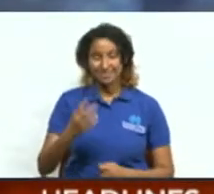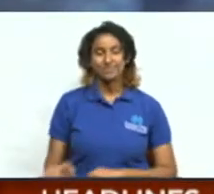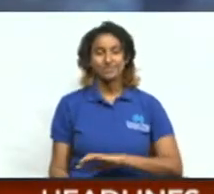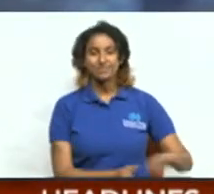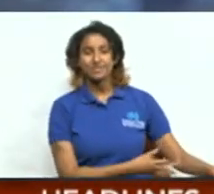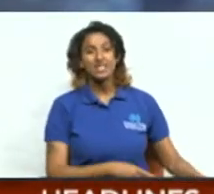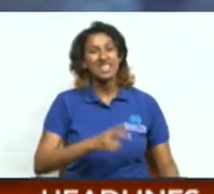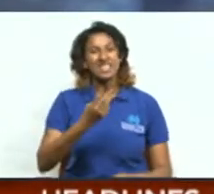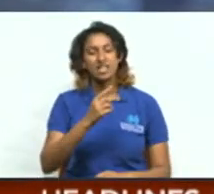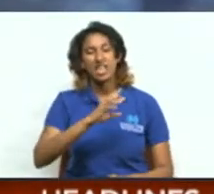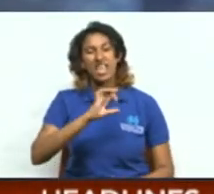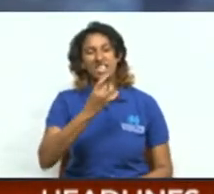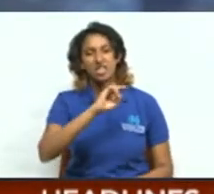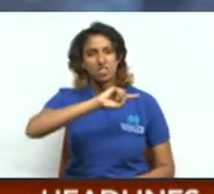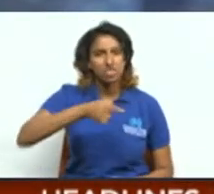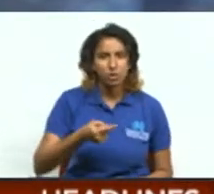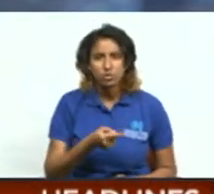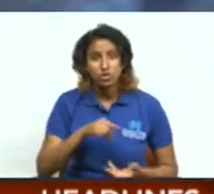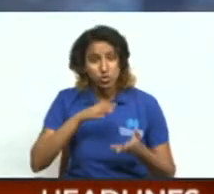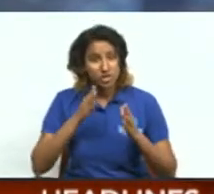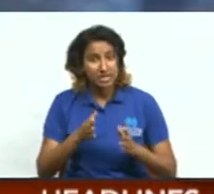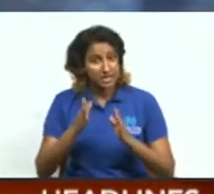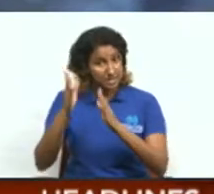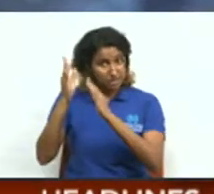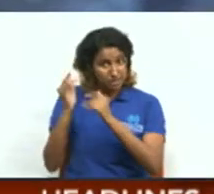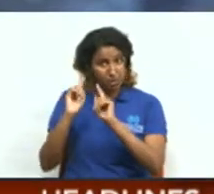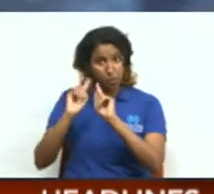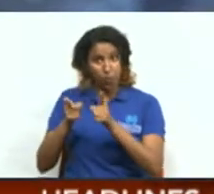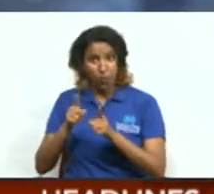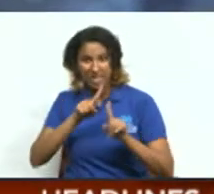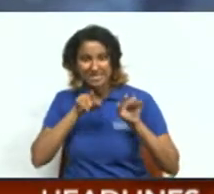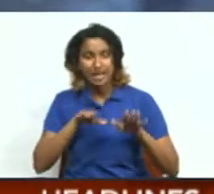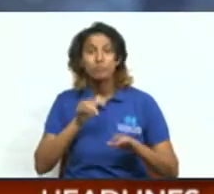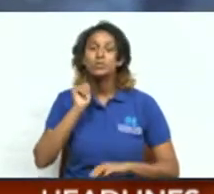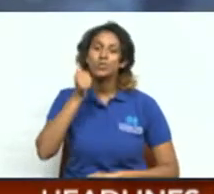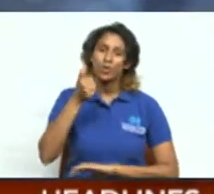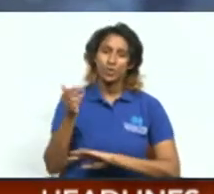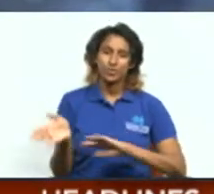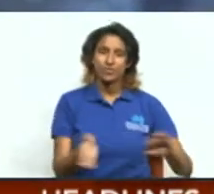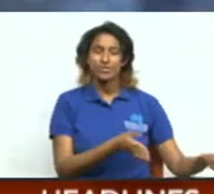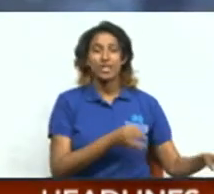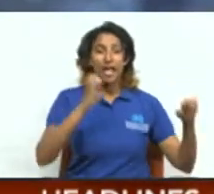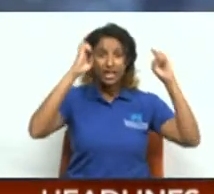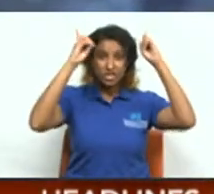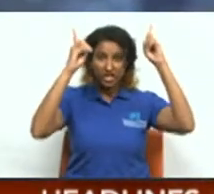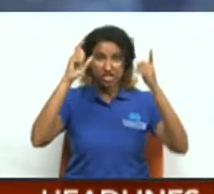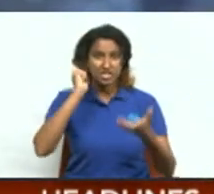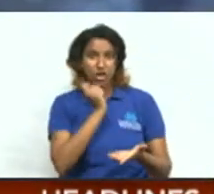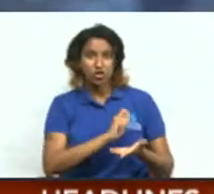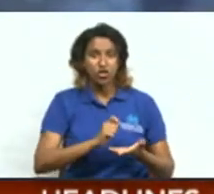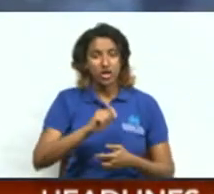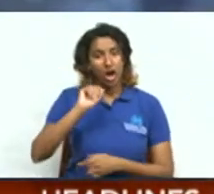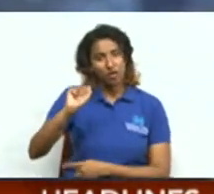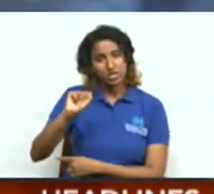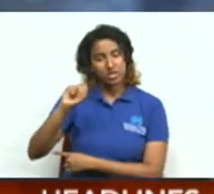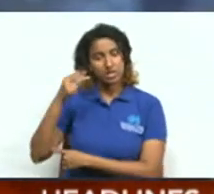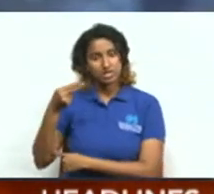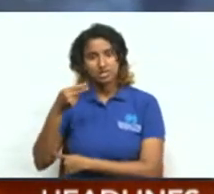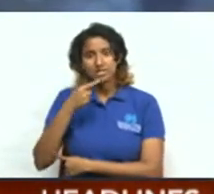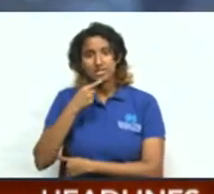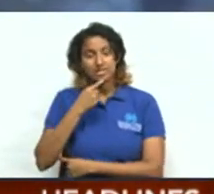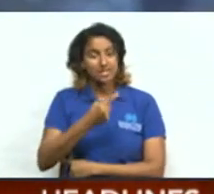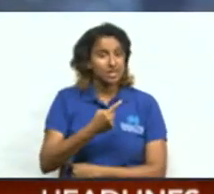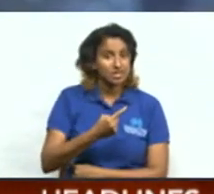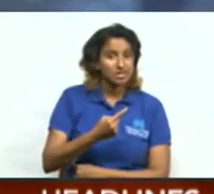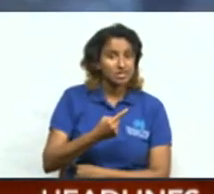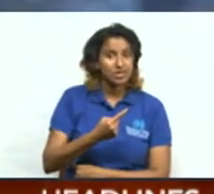18,248 students are expected to sit the exam tomorrow. And Education Secretary Zarisha Hackett has this message for